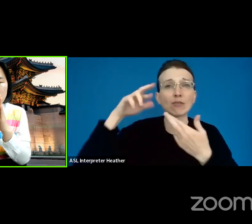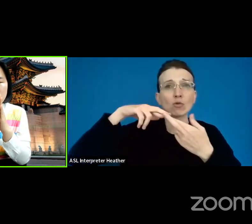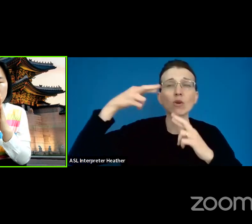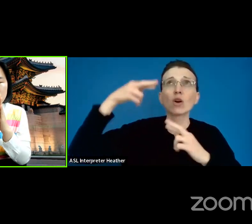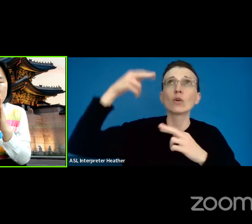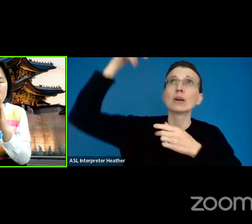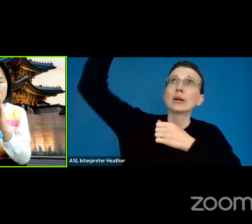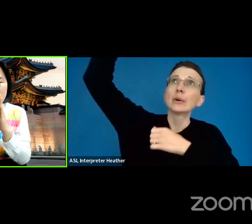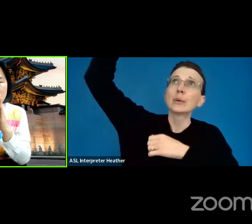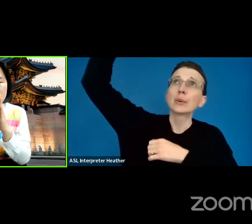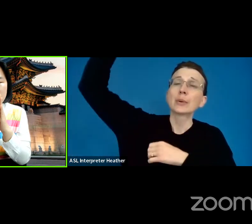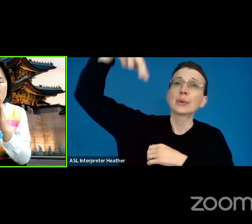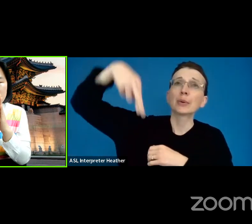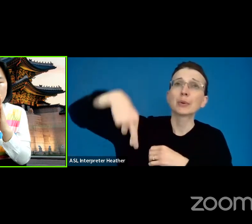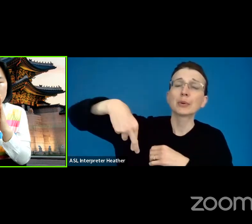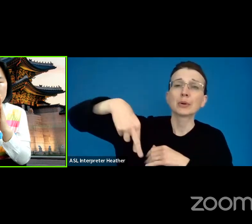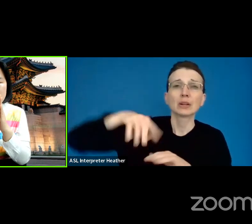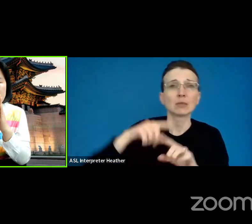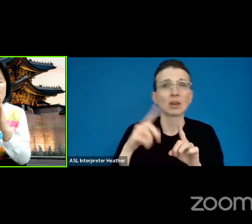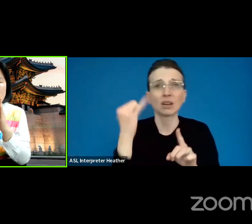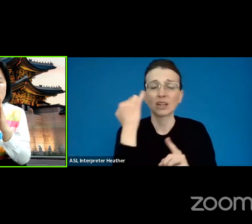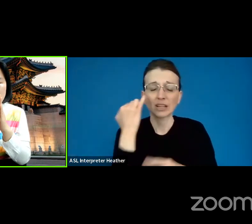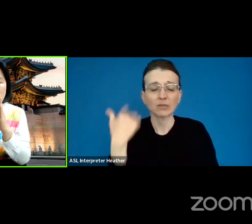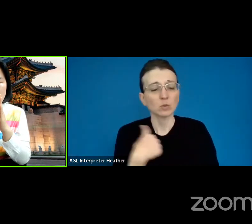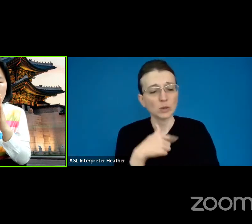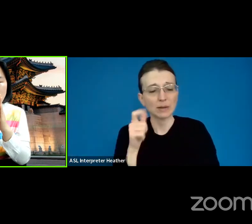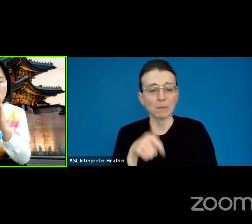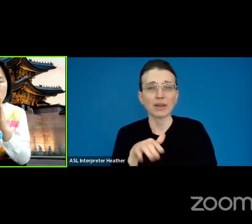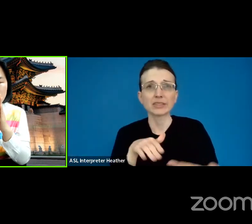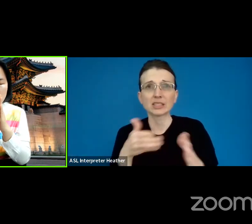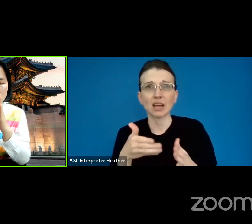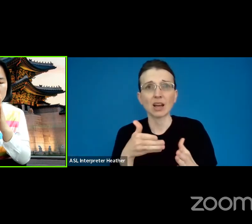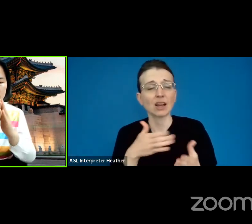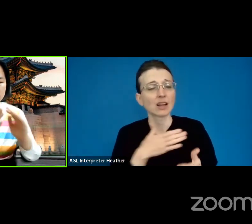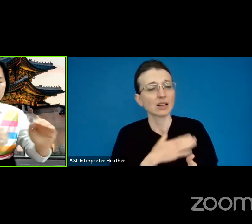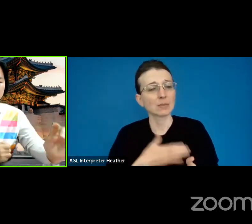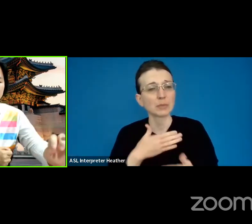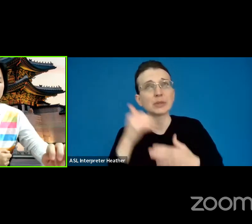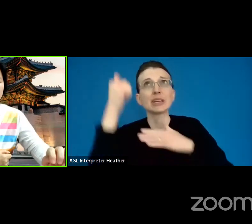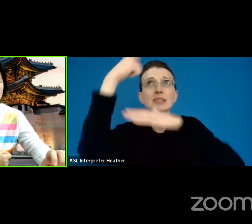If you want to kill us, please put down an old rope."